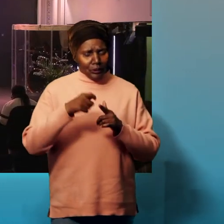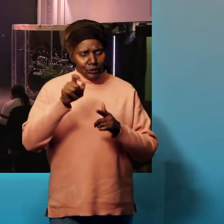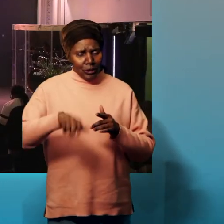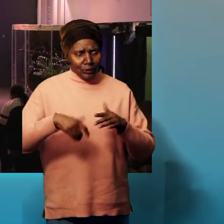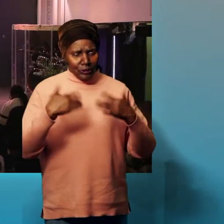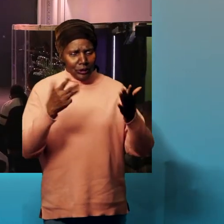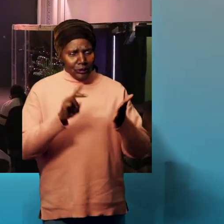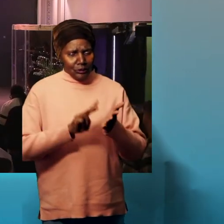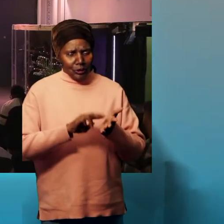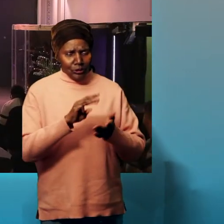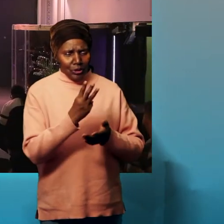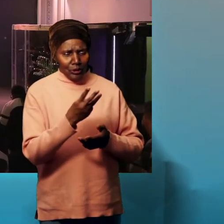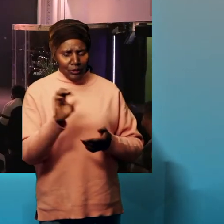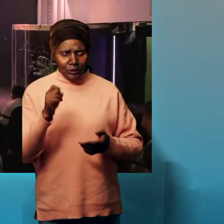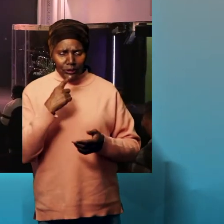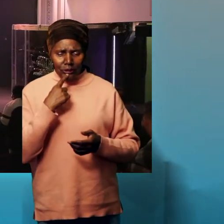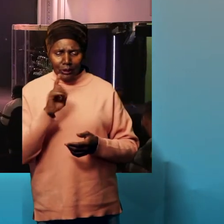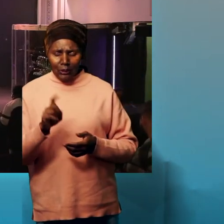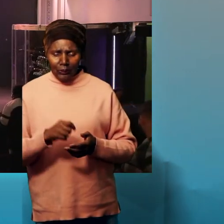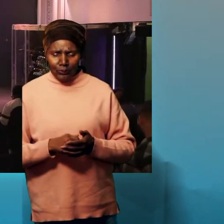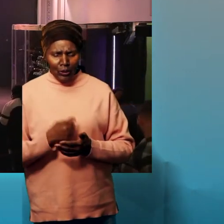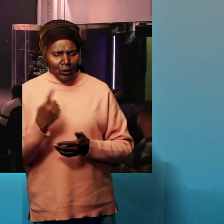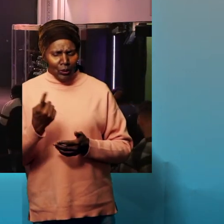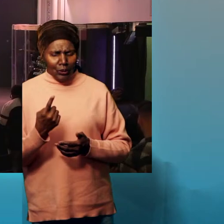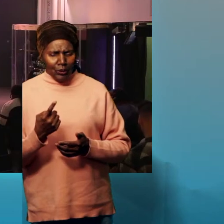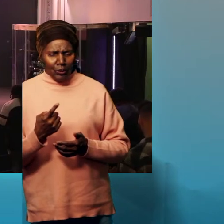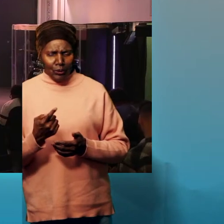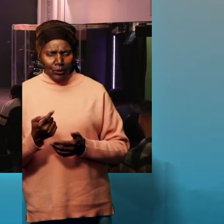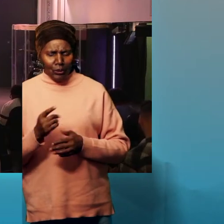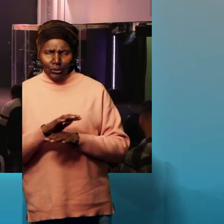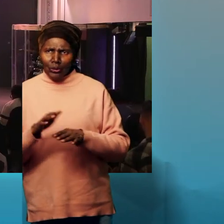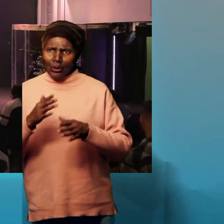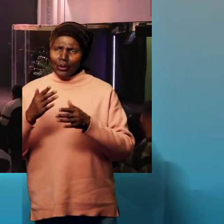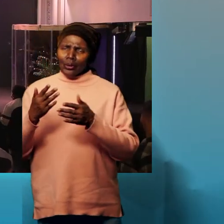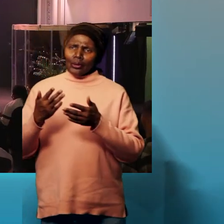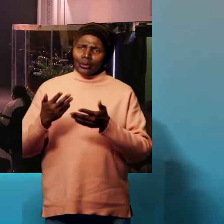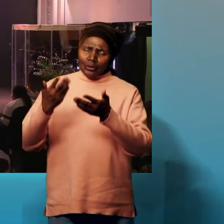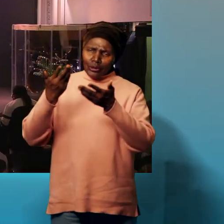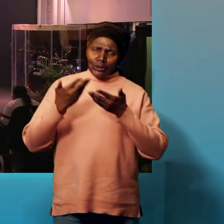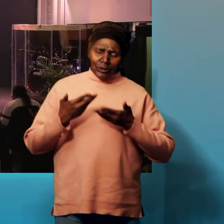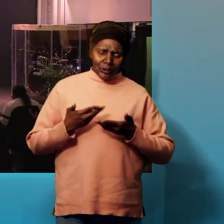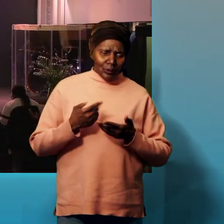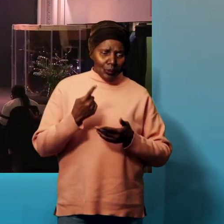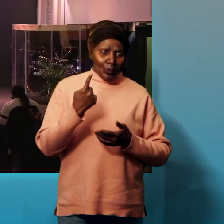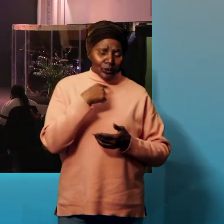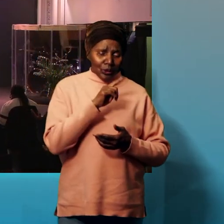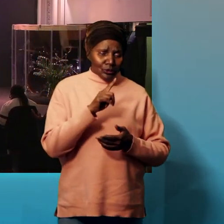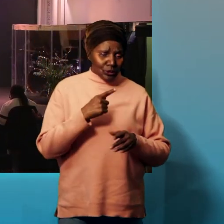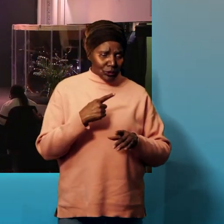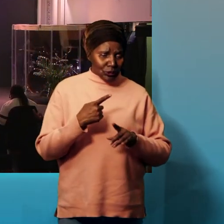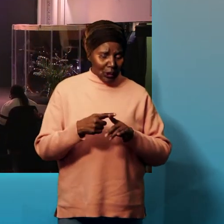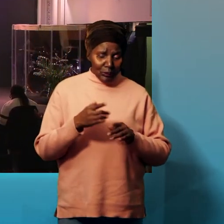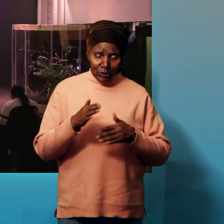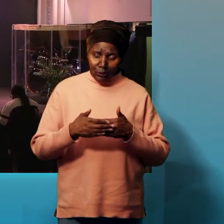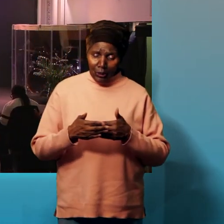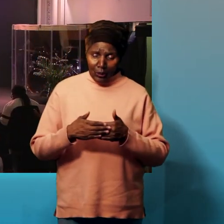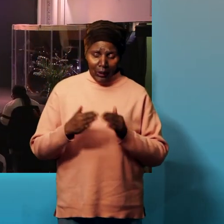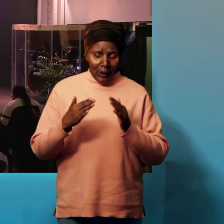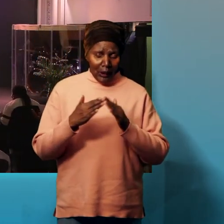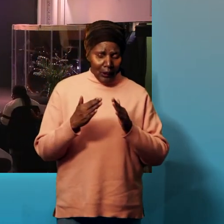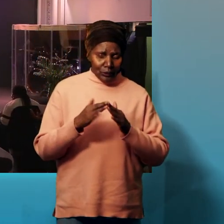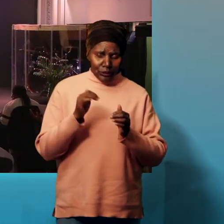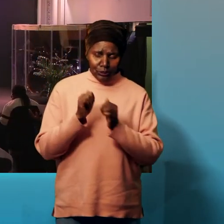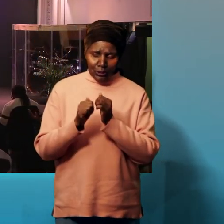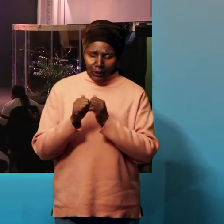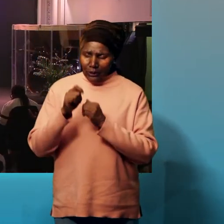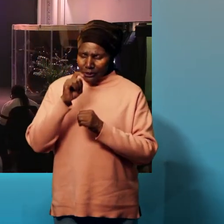says, "Who shall not receive 100-fold now in this time? Houses and brothers and sisters and mothers and